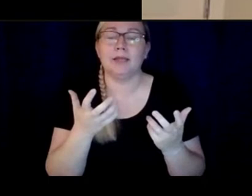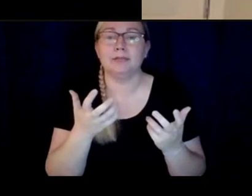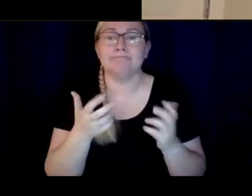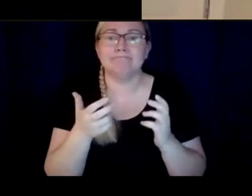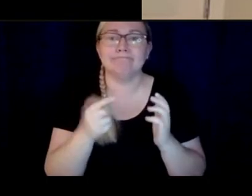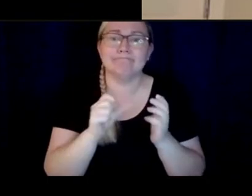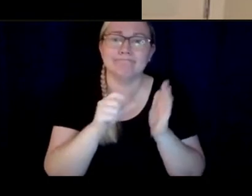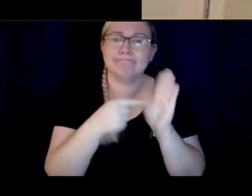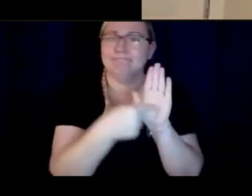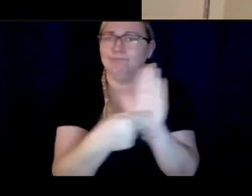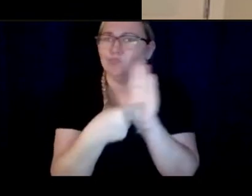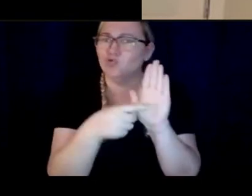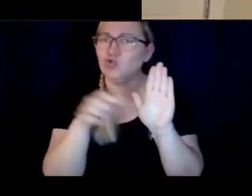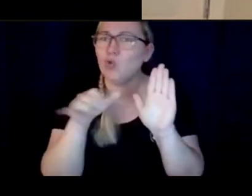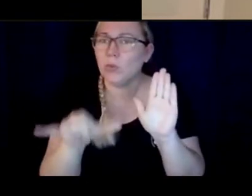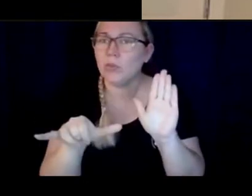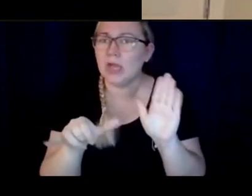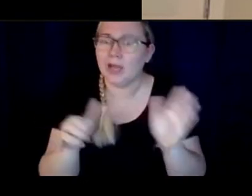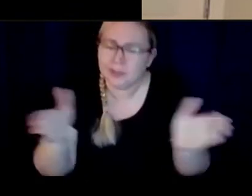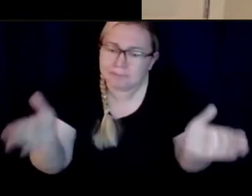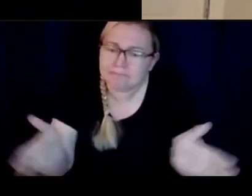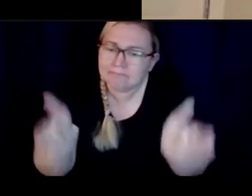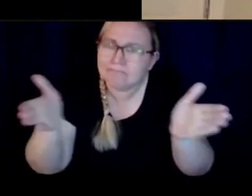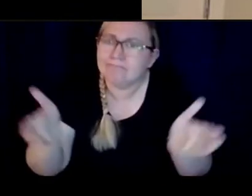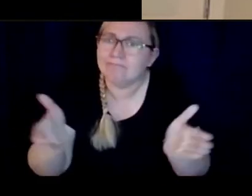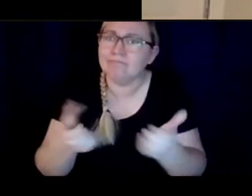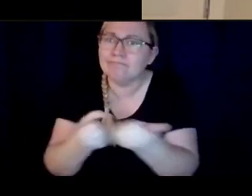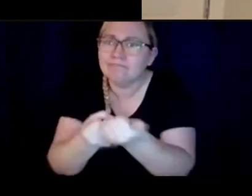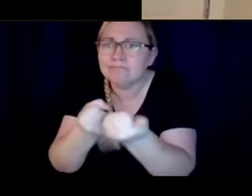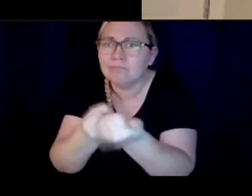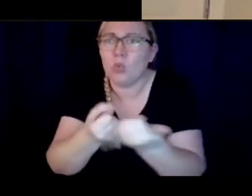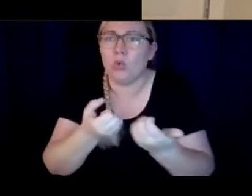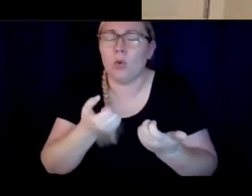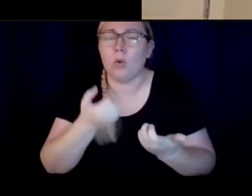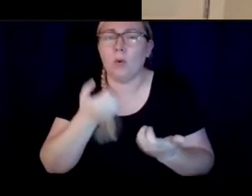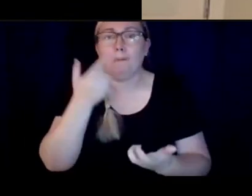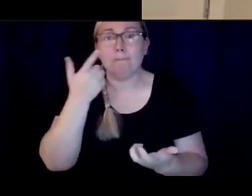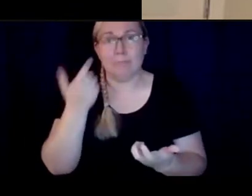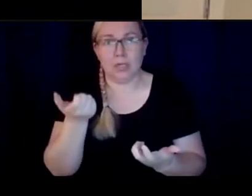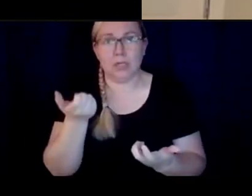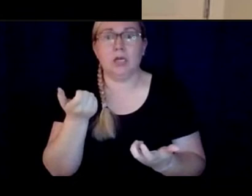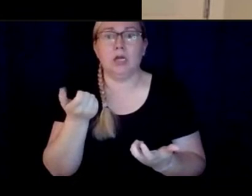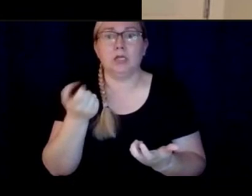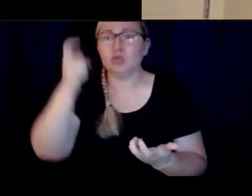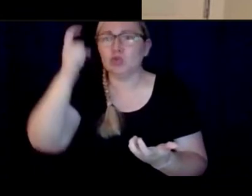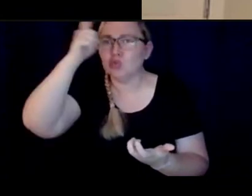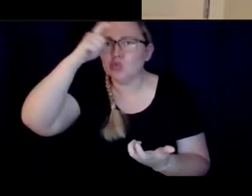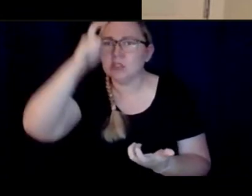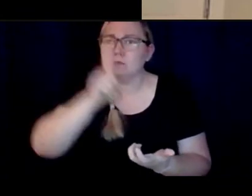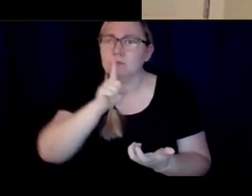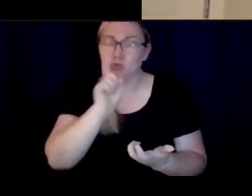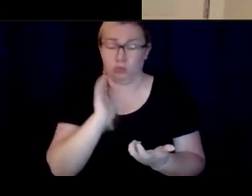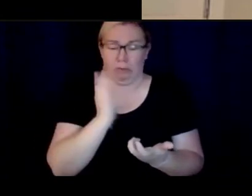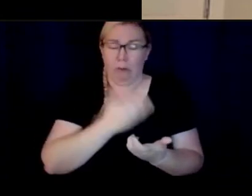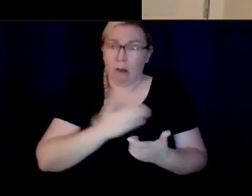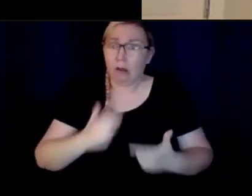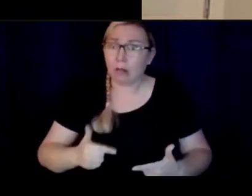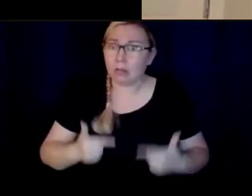and, you know, push it forward that the wisdom and truth from our